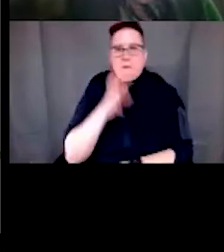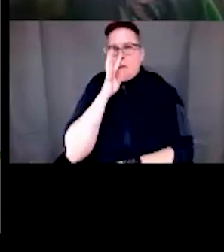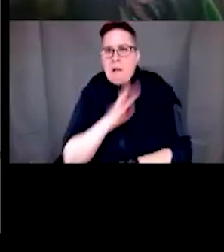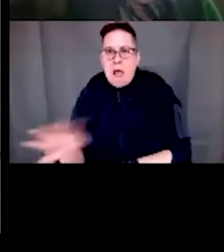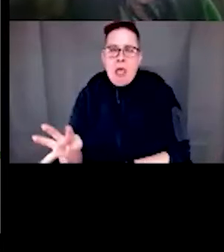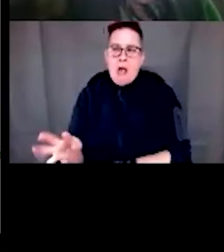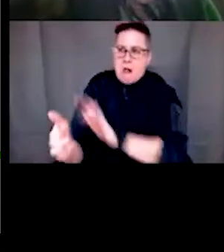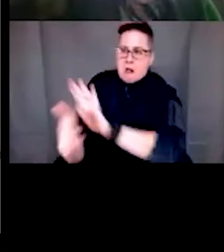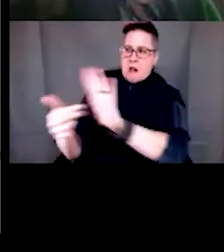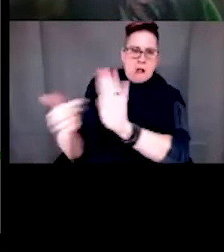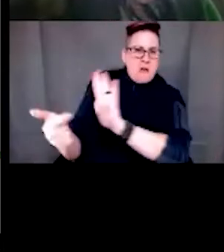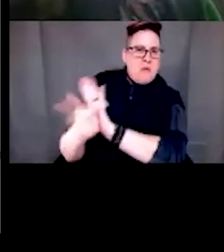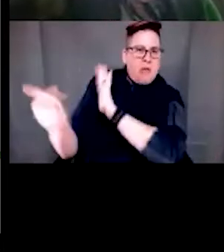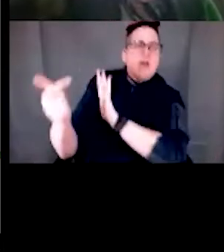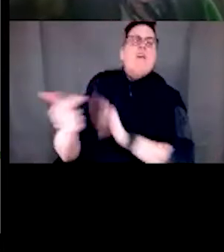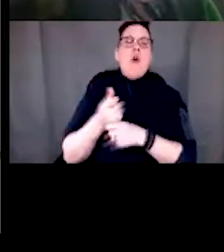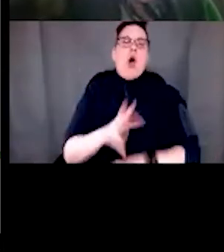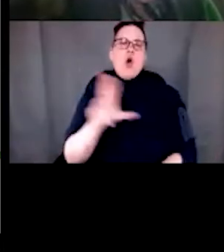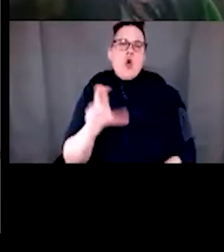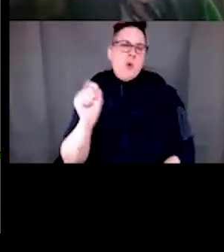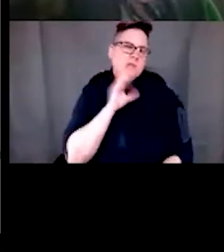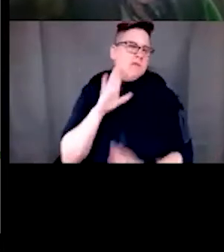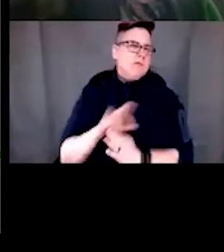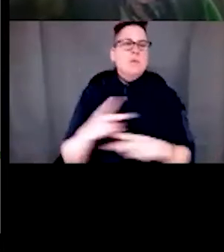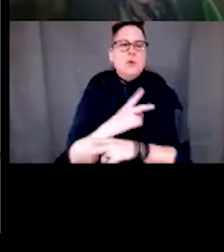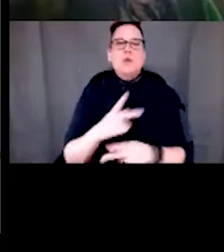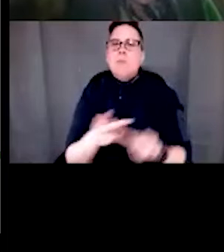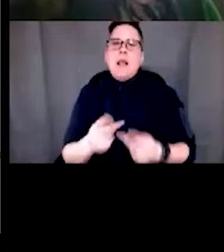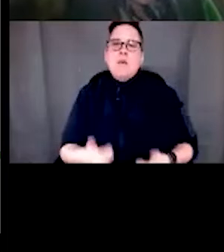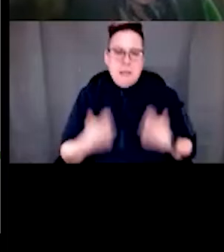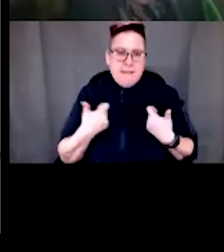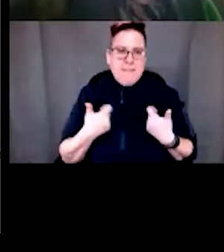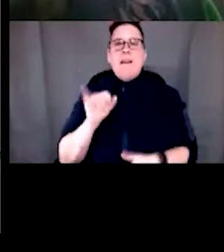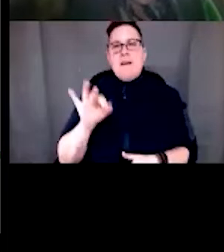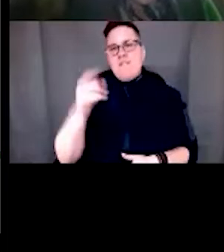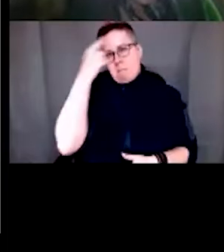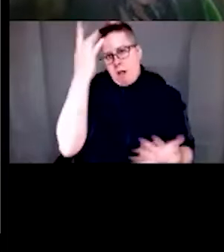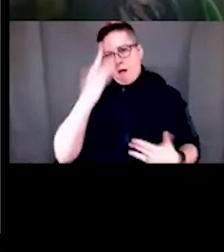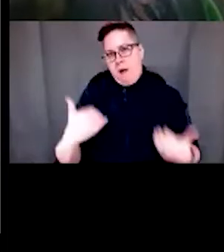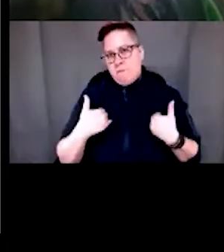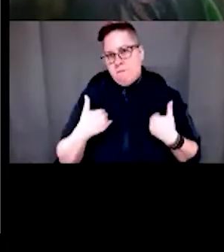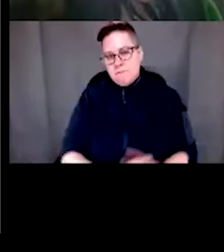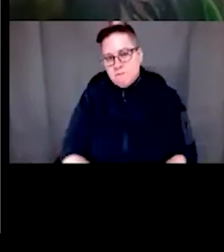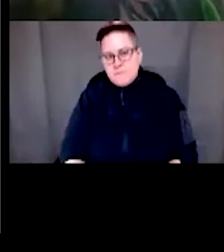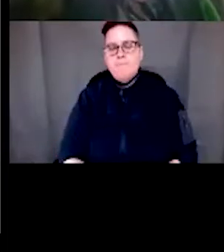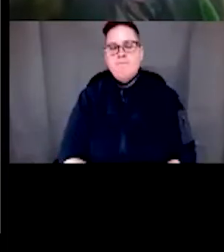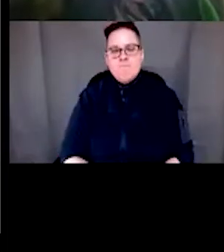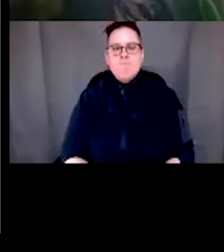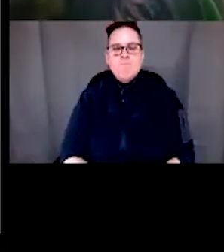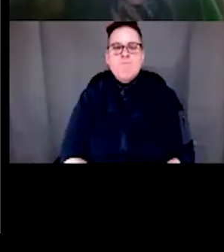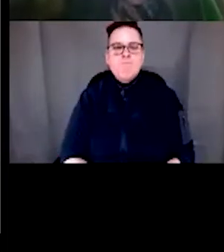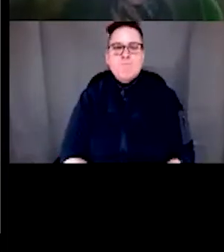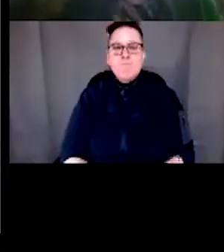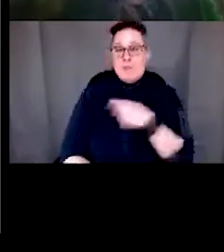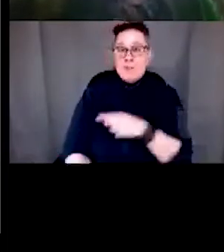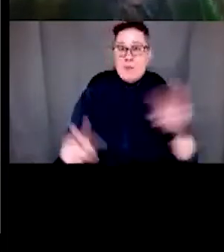and criminalization have made the US one of the worst places in the world to have a mental illness. And this was from